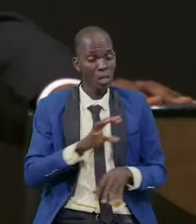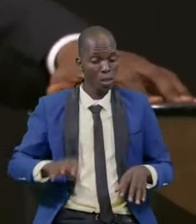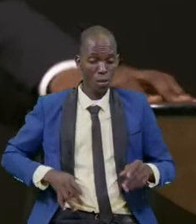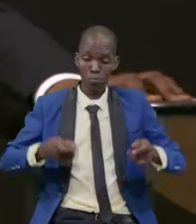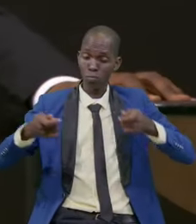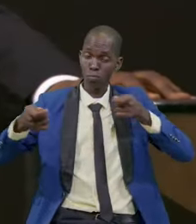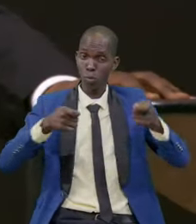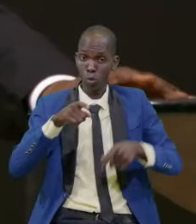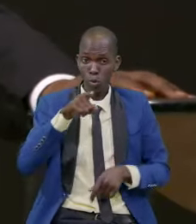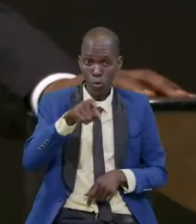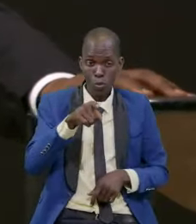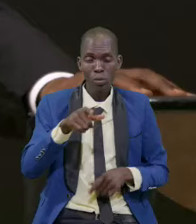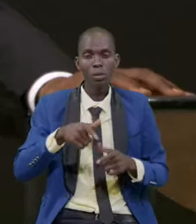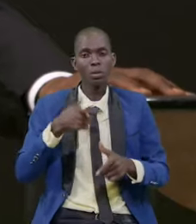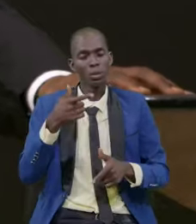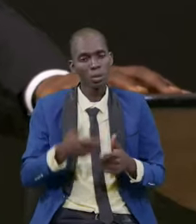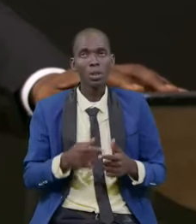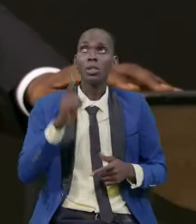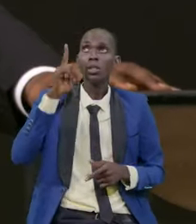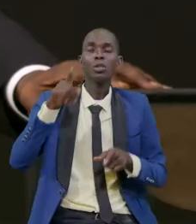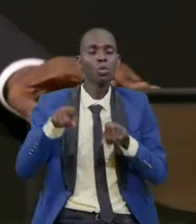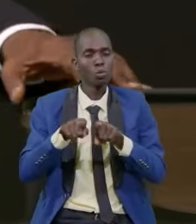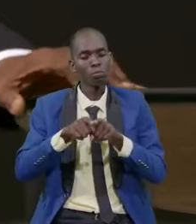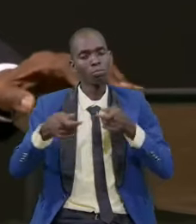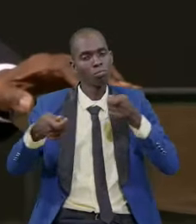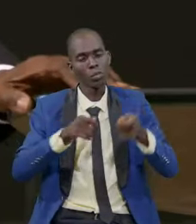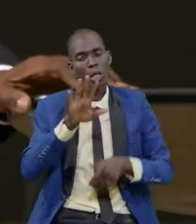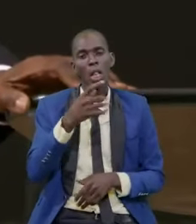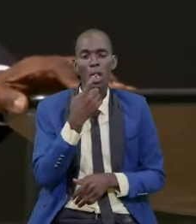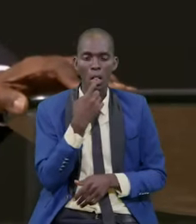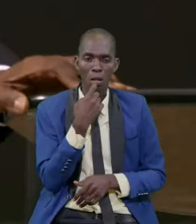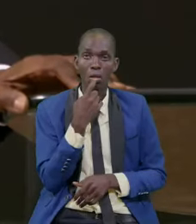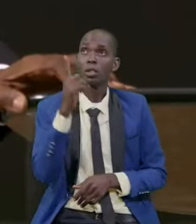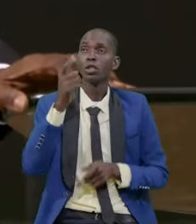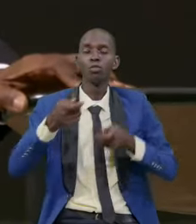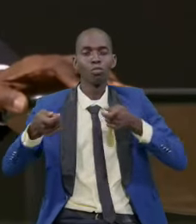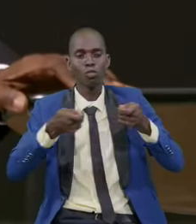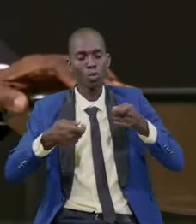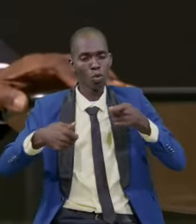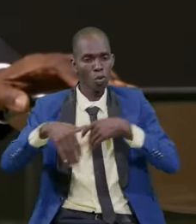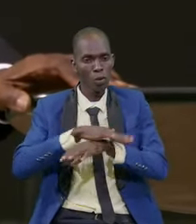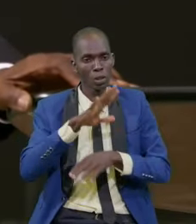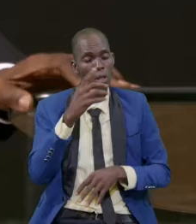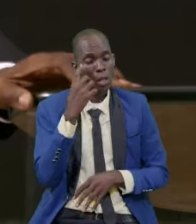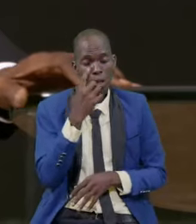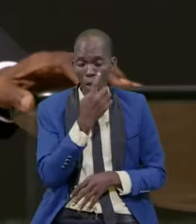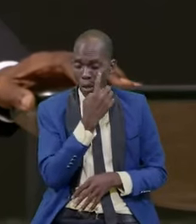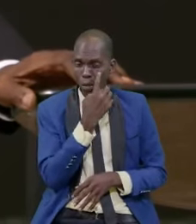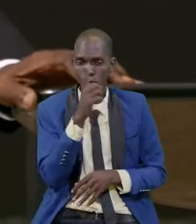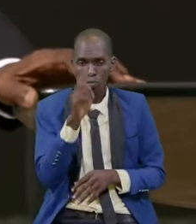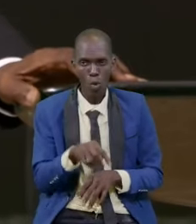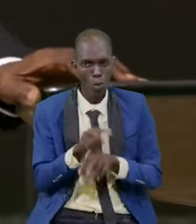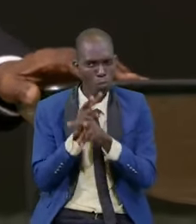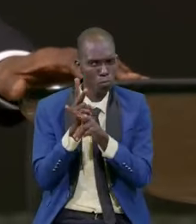you, is Lord over your tongue, is Lord over your eyes, watch what you